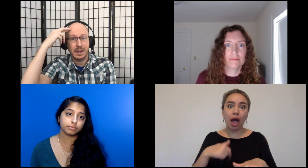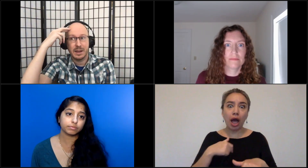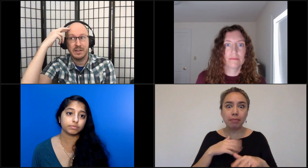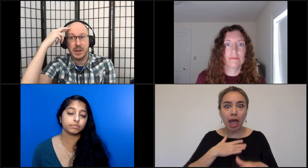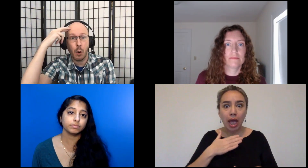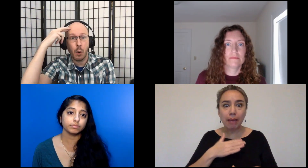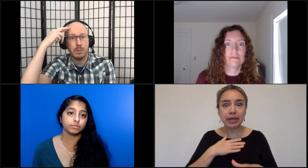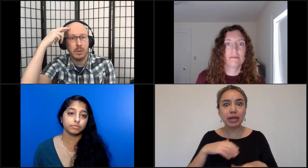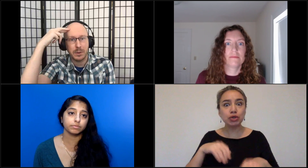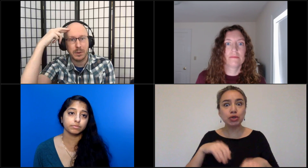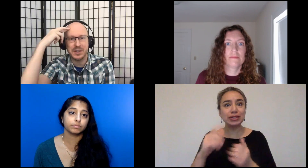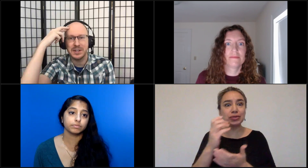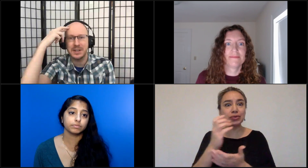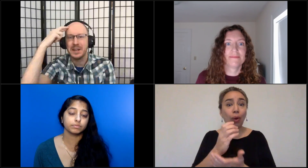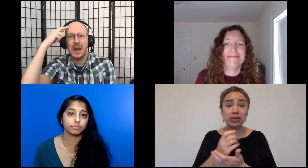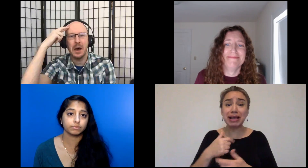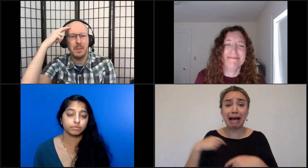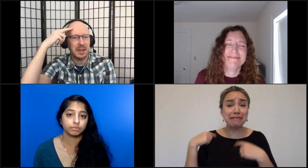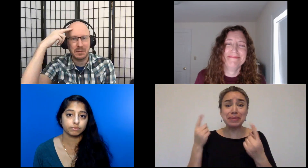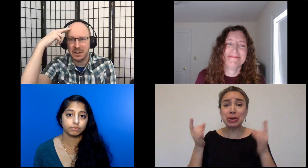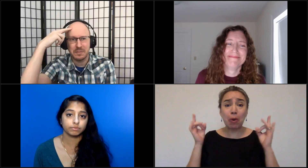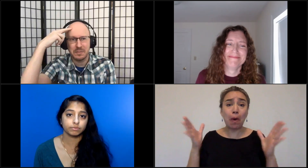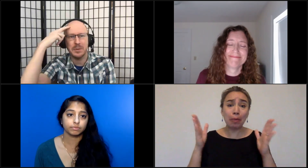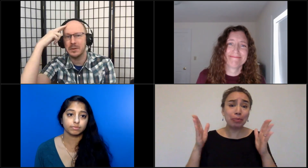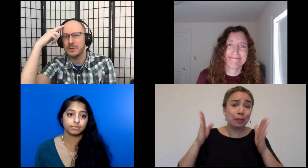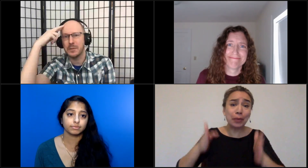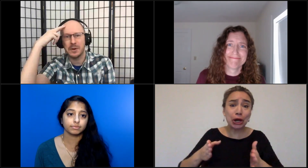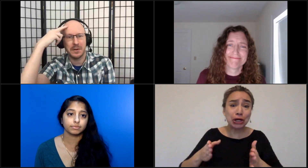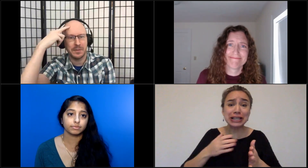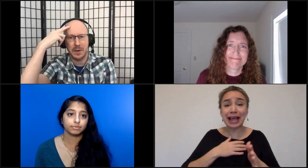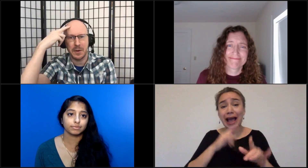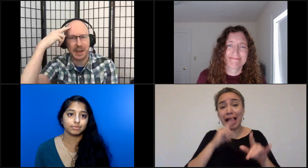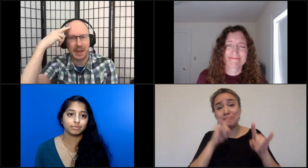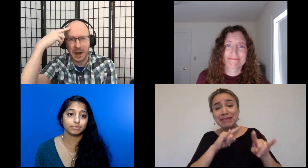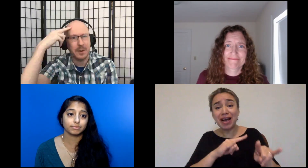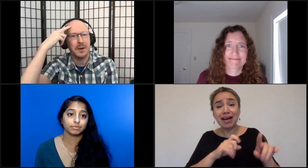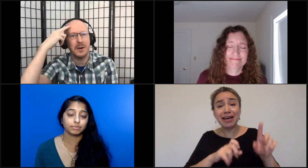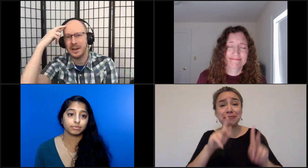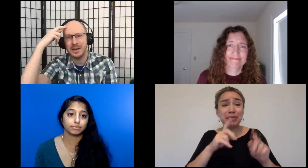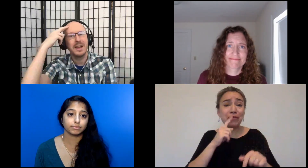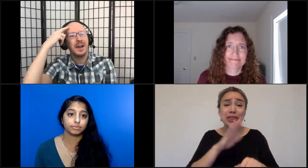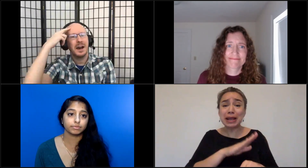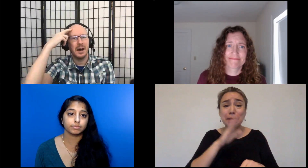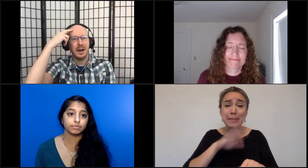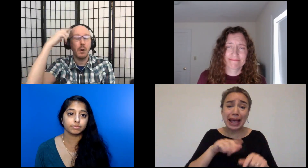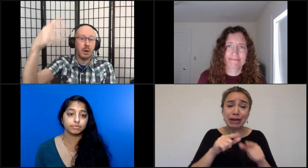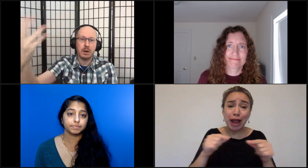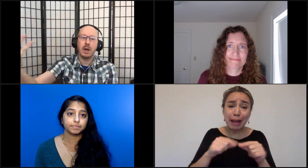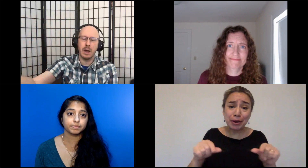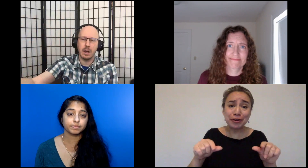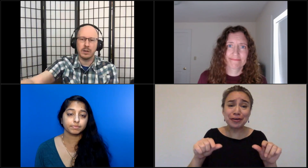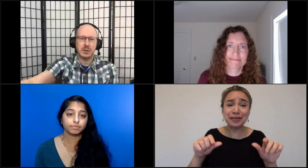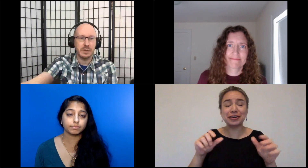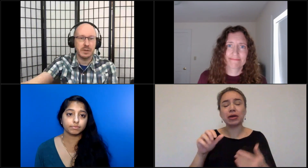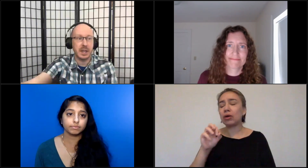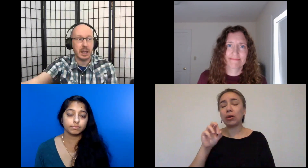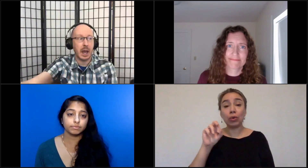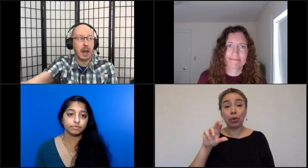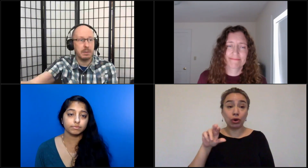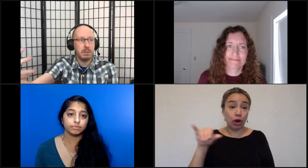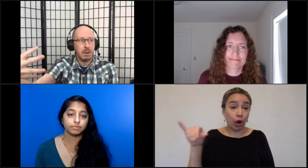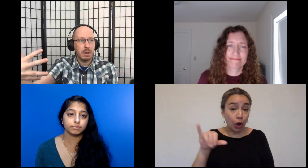I have been a horrible person, making fun of people for their bad grammar, and or